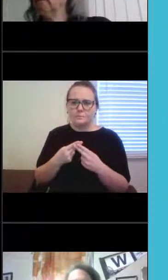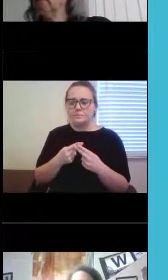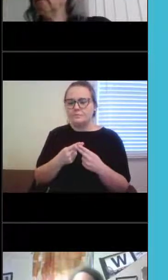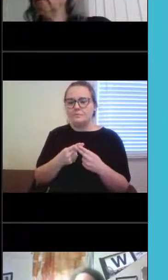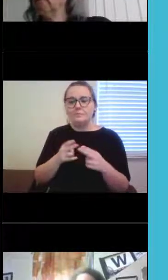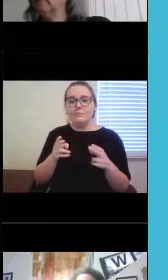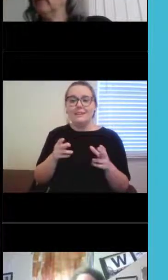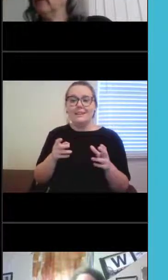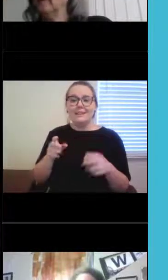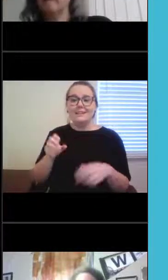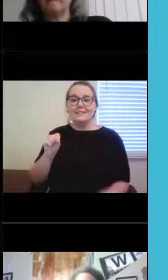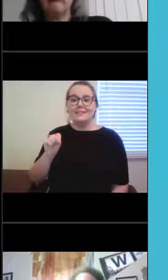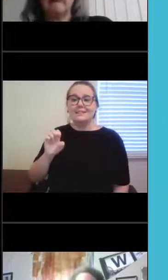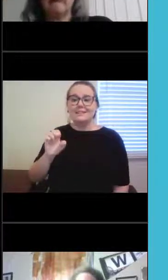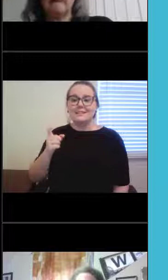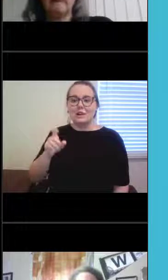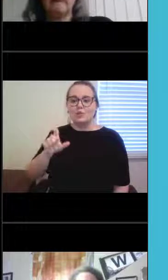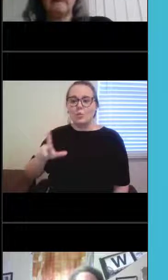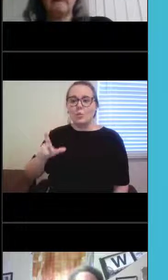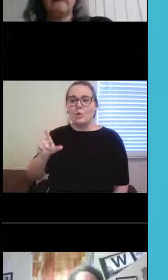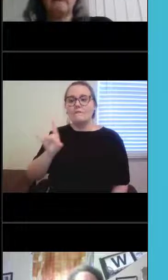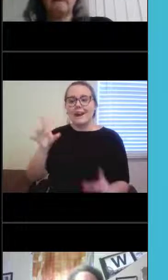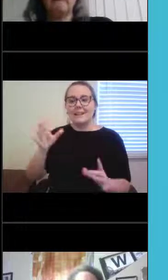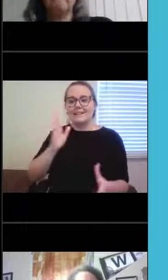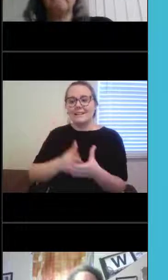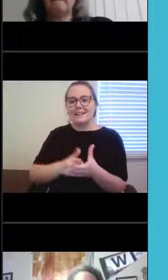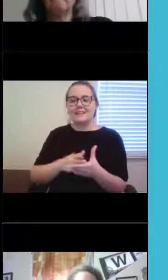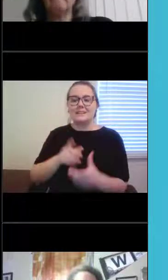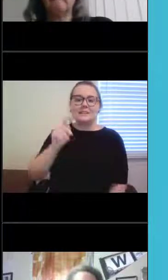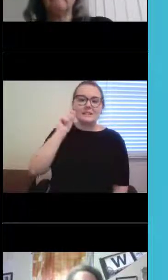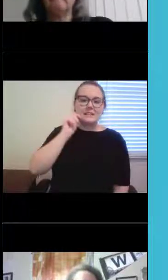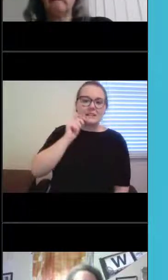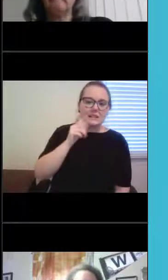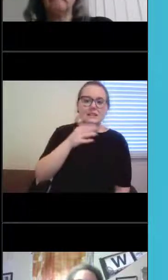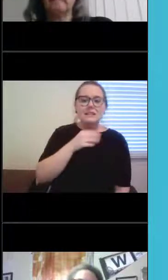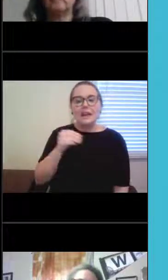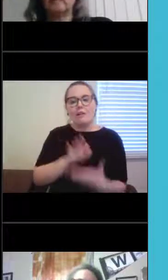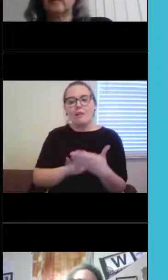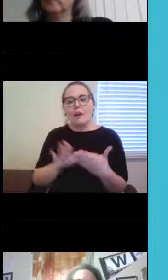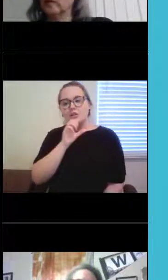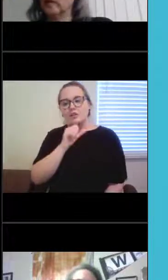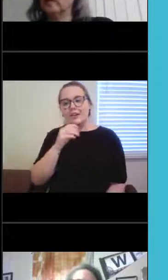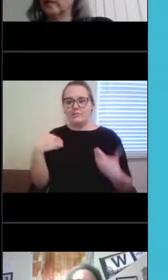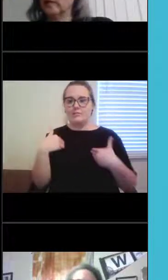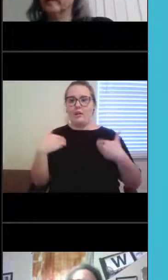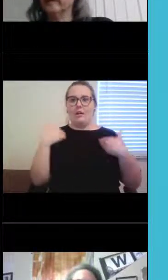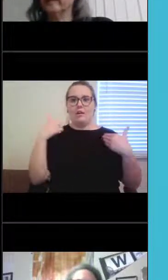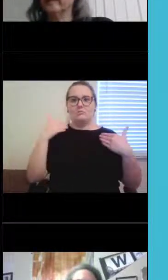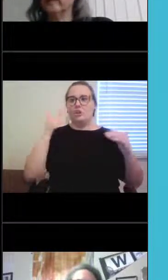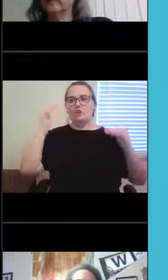sexual violence against teens and college age young adults,